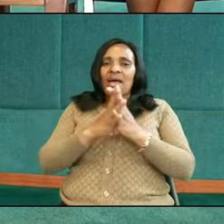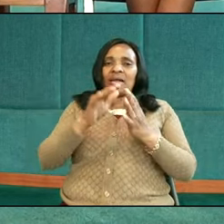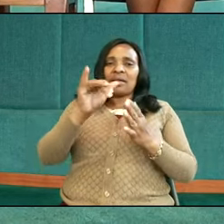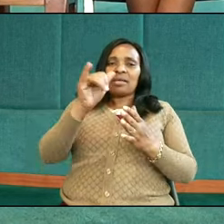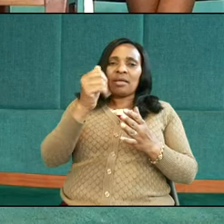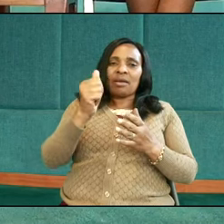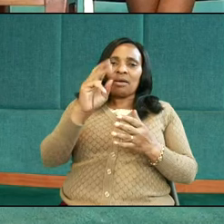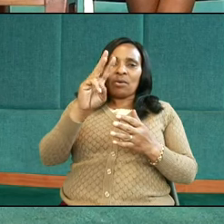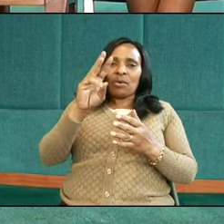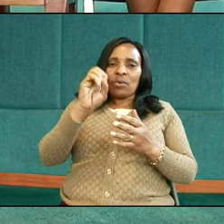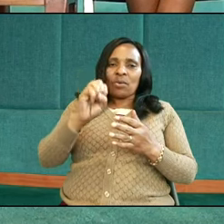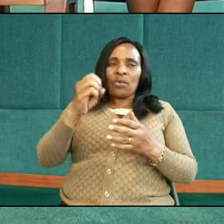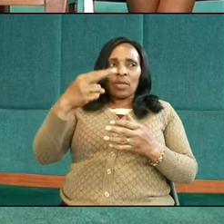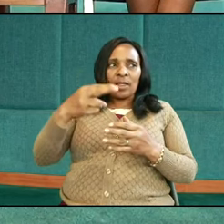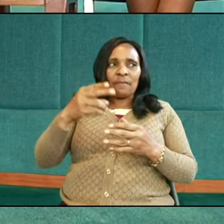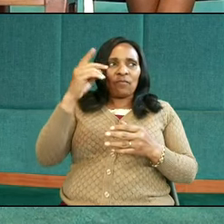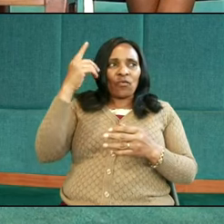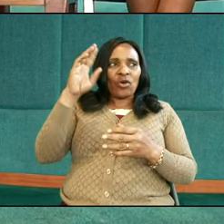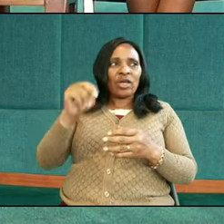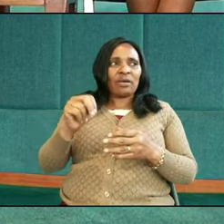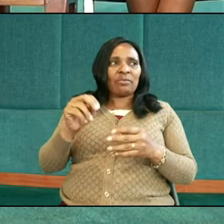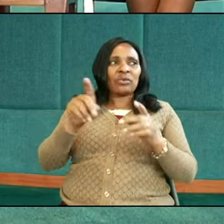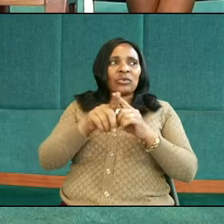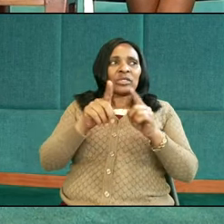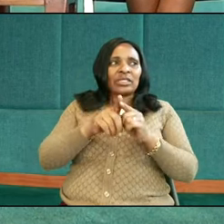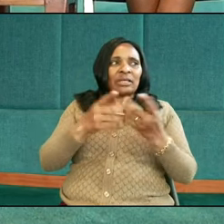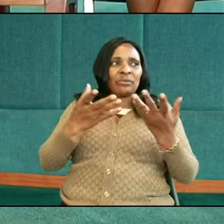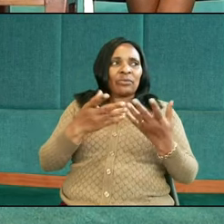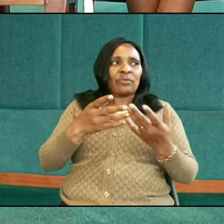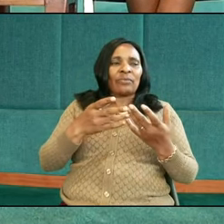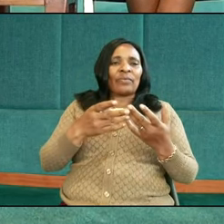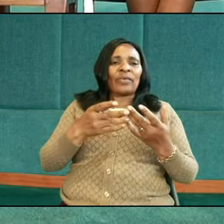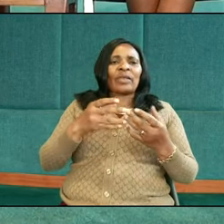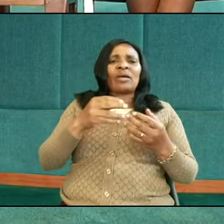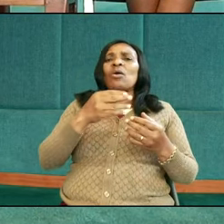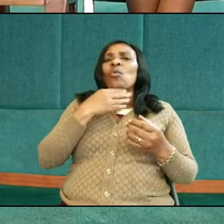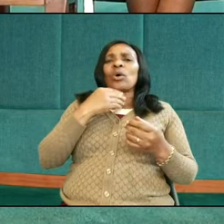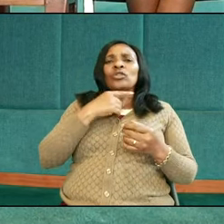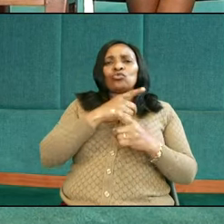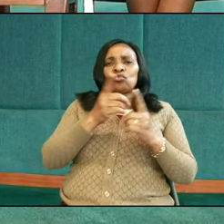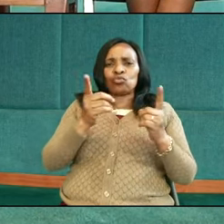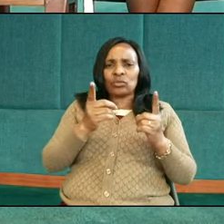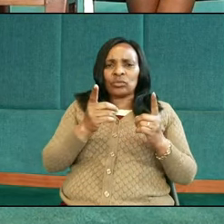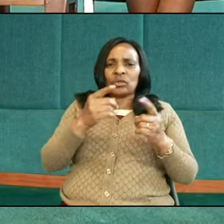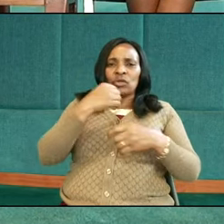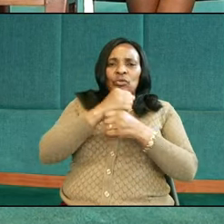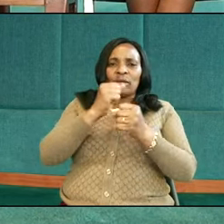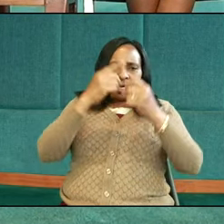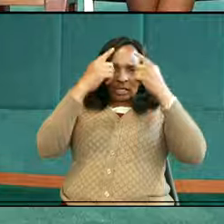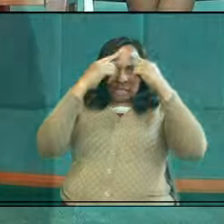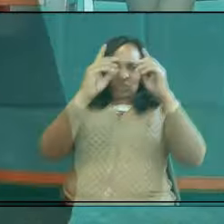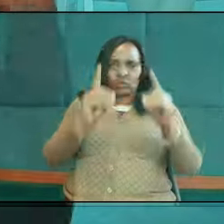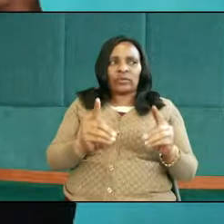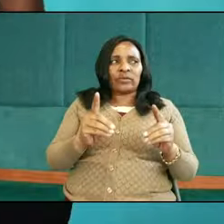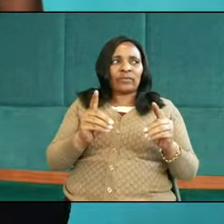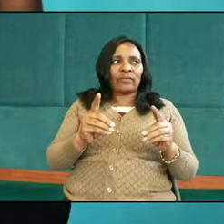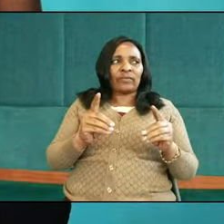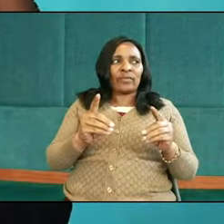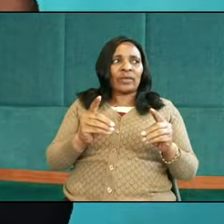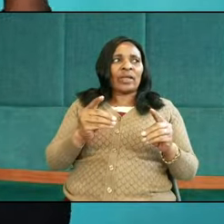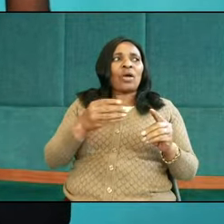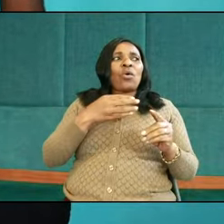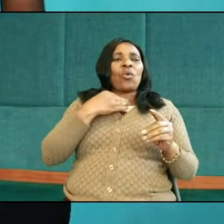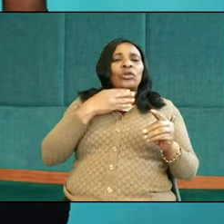on the fence. So for him, he was like, you know what, you guys, I want you to make a decision. Like, I want